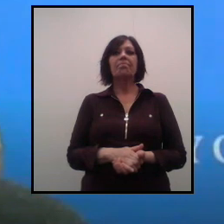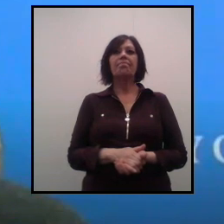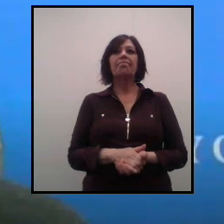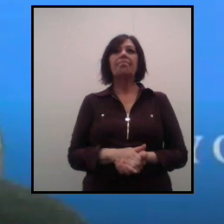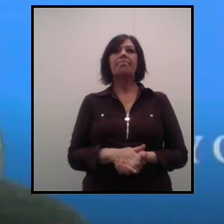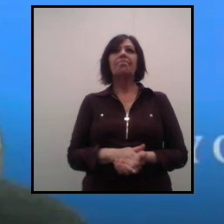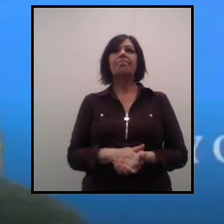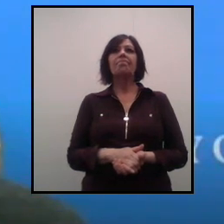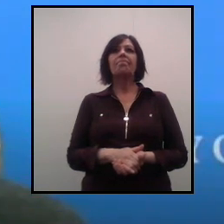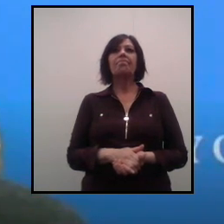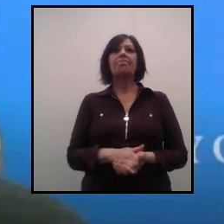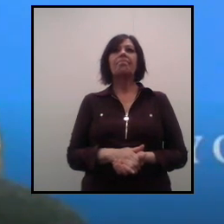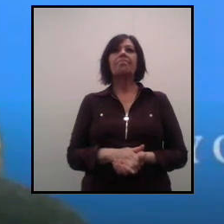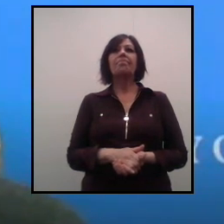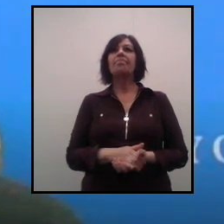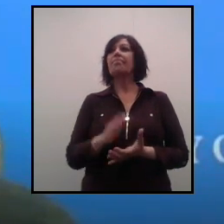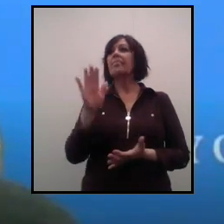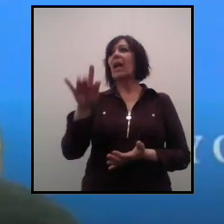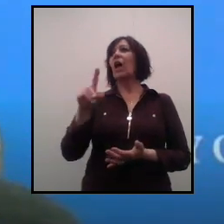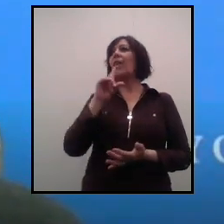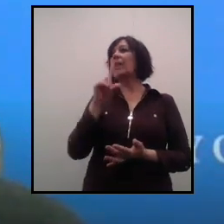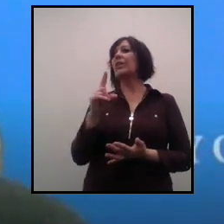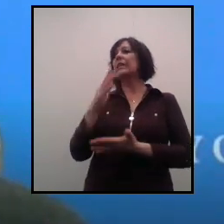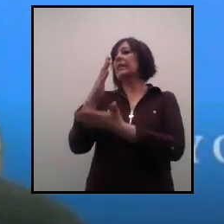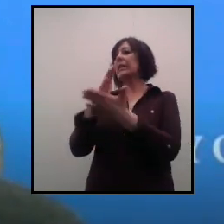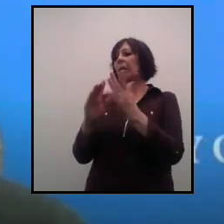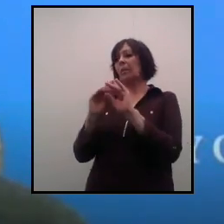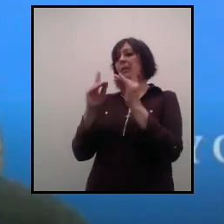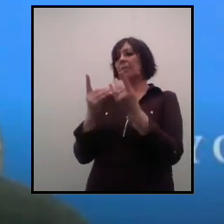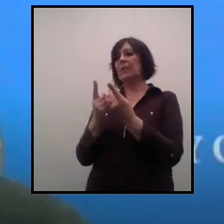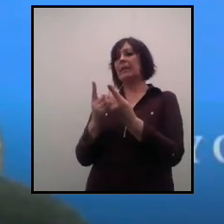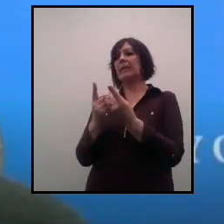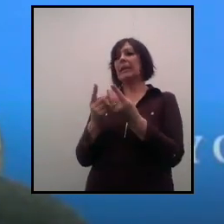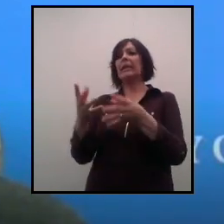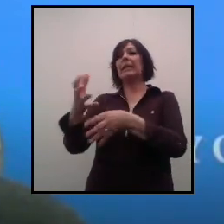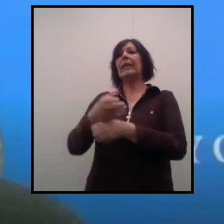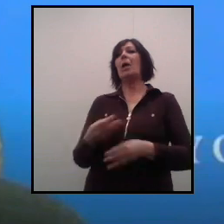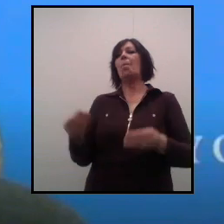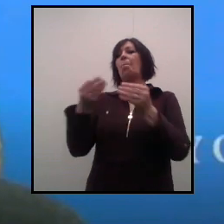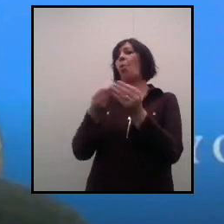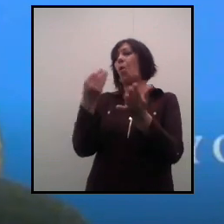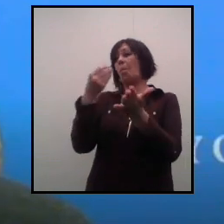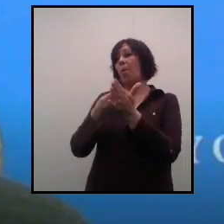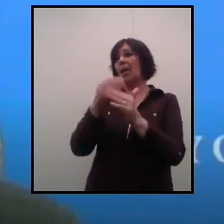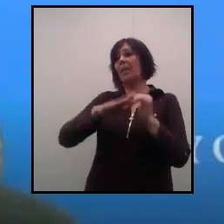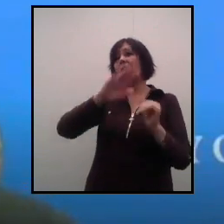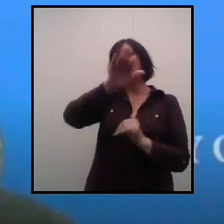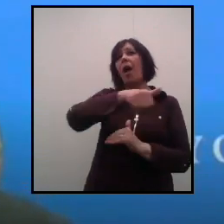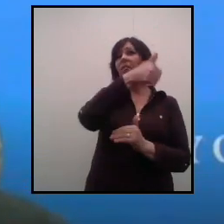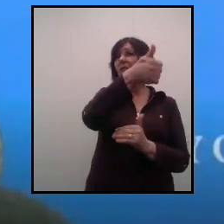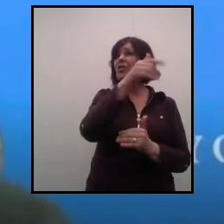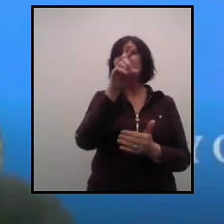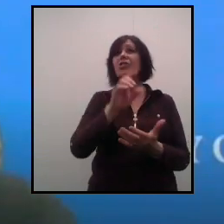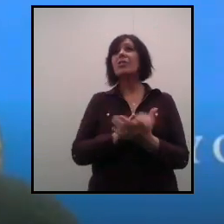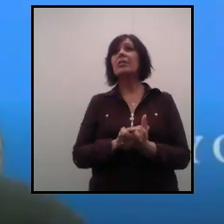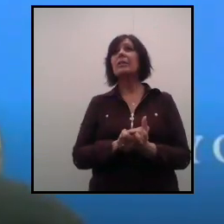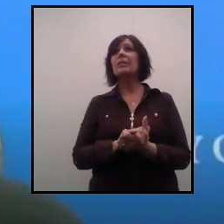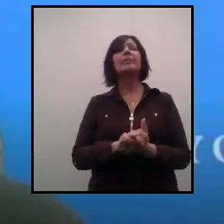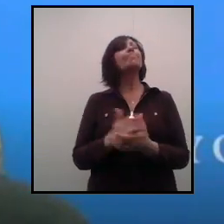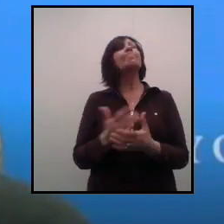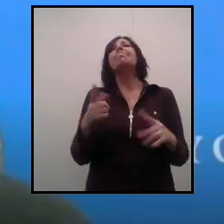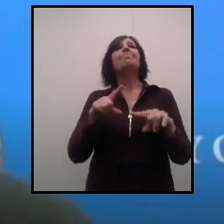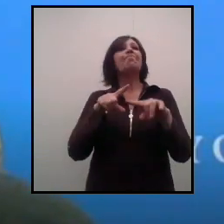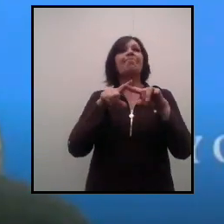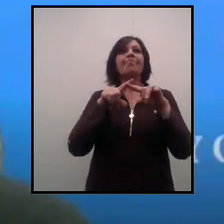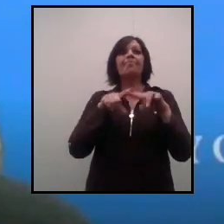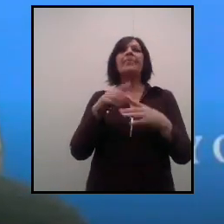Aren't there, though, some departments that get more state and federal reimbursement than others? I mean, would there be sort of disproportionate impact on departments? It